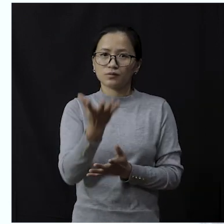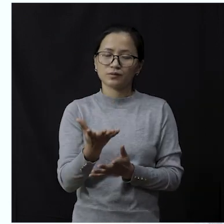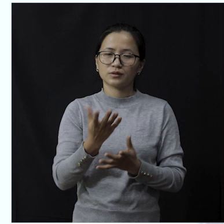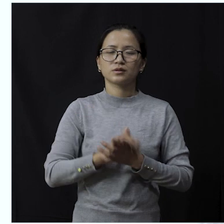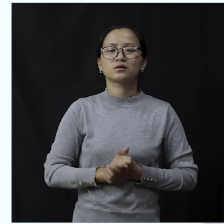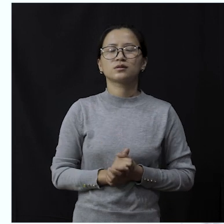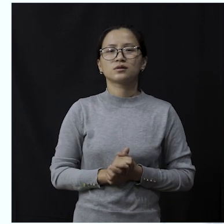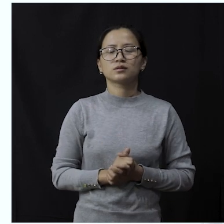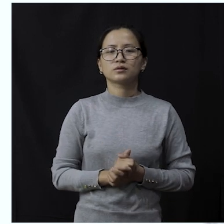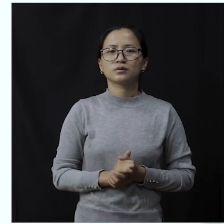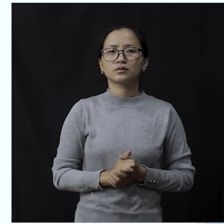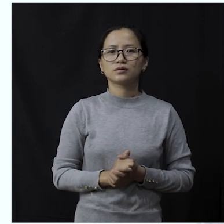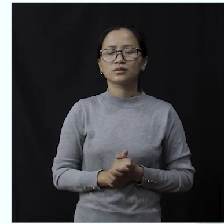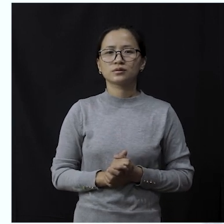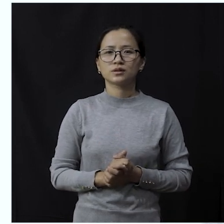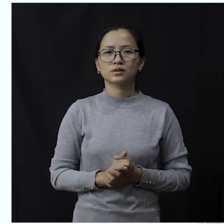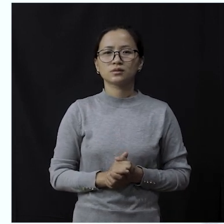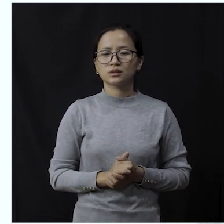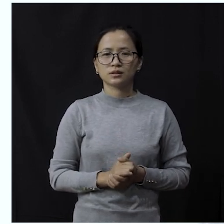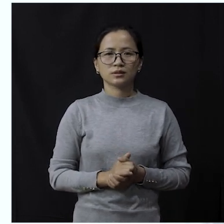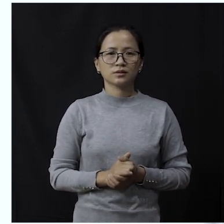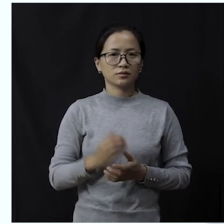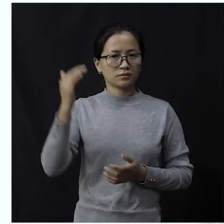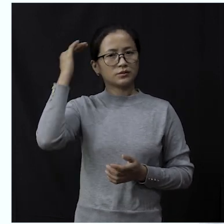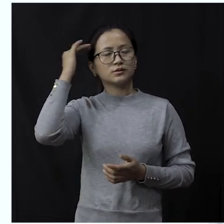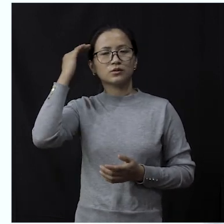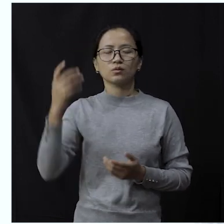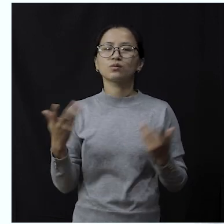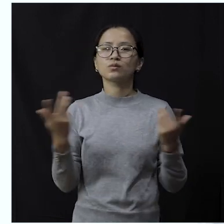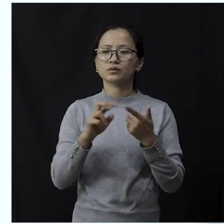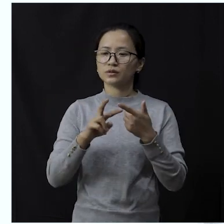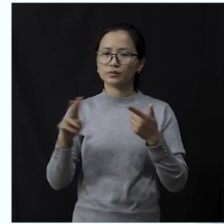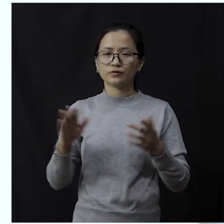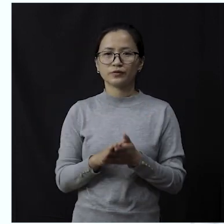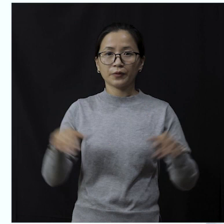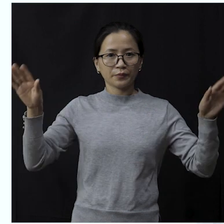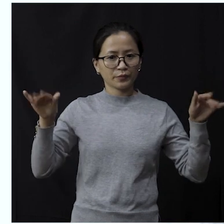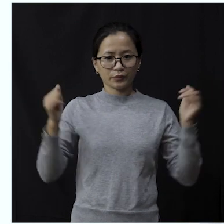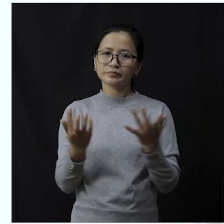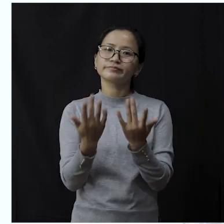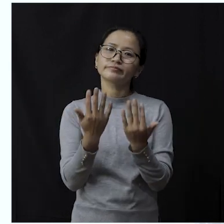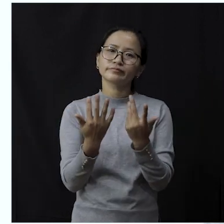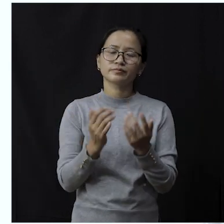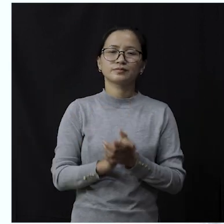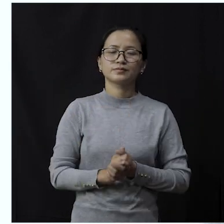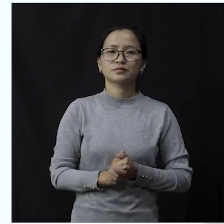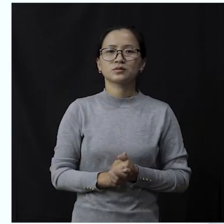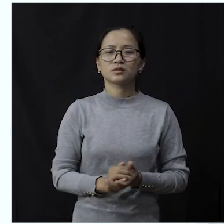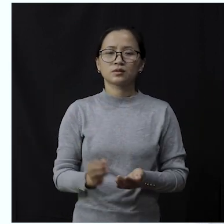fruits, okay? But if they see a tree flowering, they will get to know what type of bird would be available there, okay?